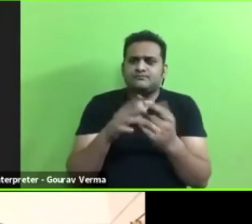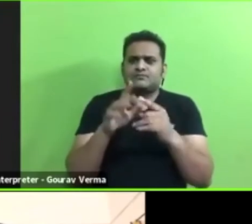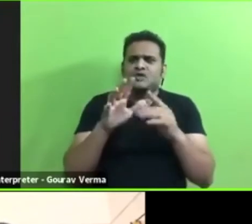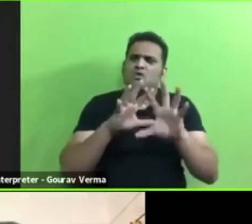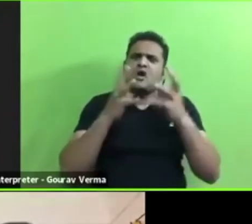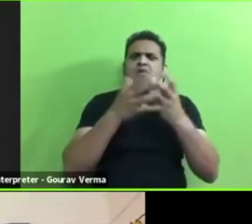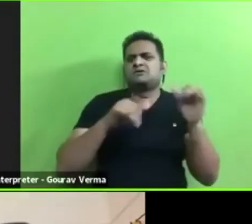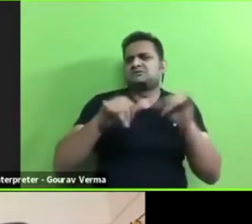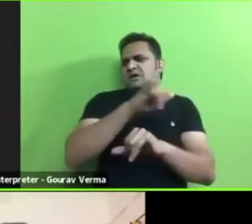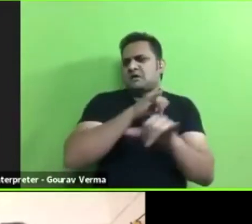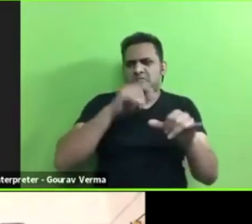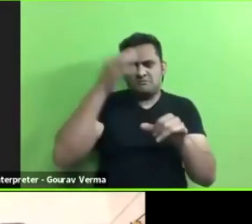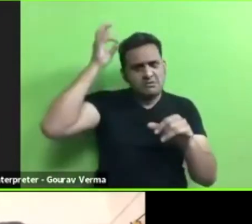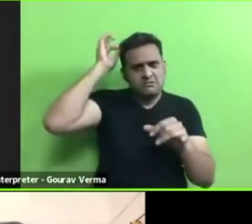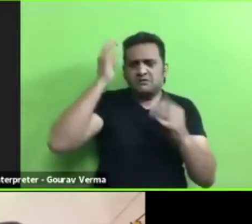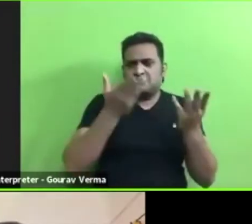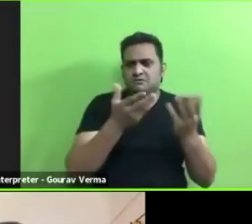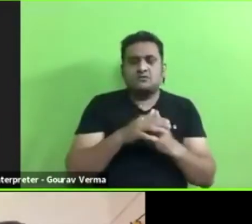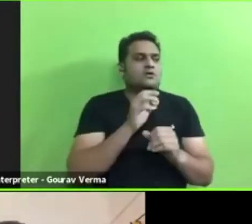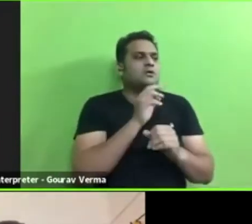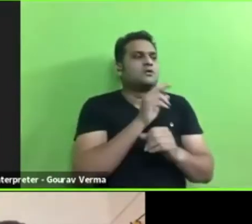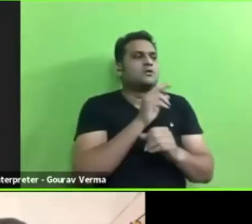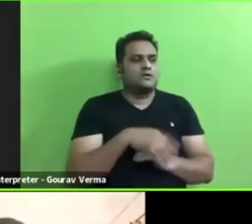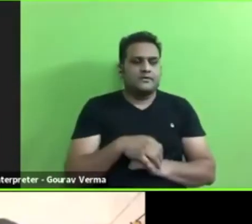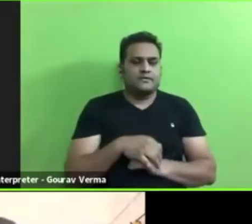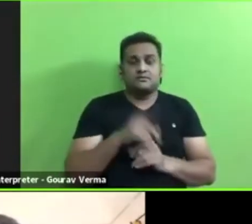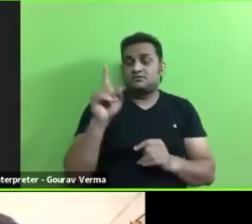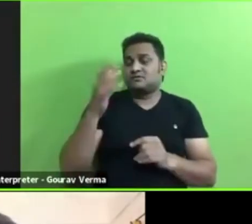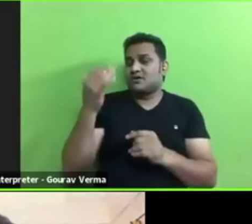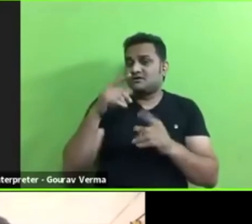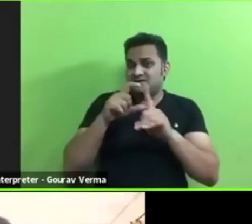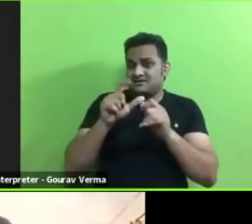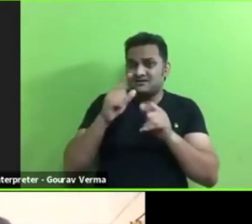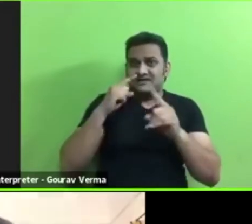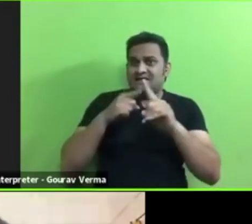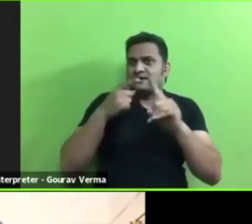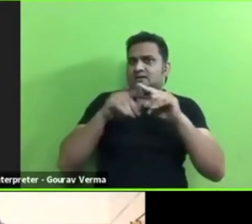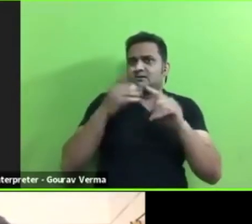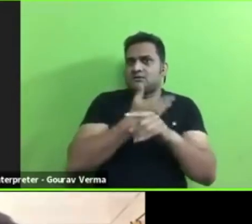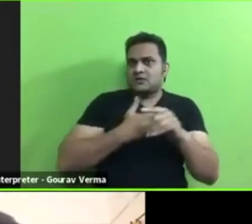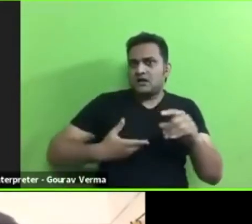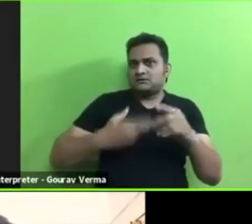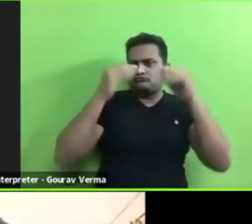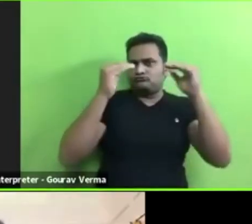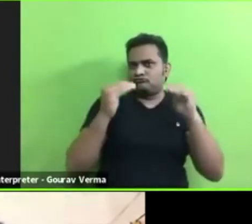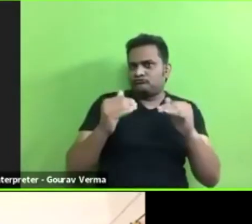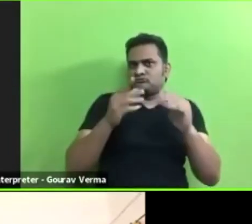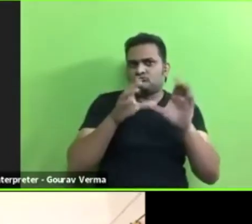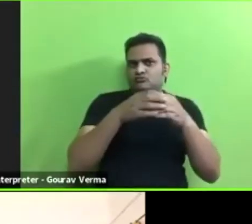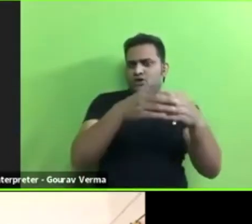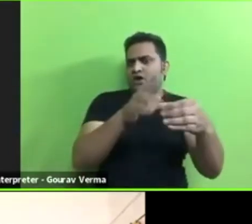any Brahmin doing anything? Okay. Because in the Dalit community, we have a specific subcaste also doing this, just to. So